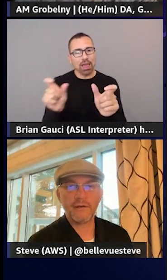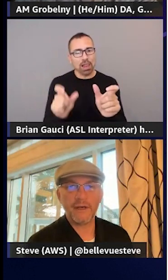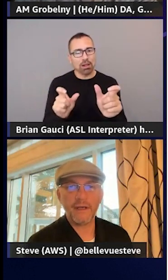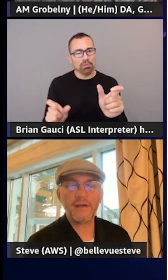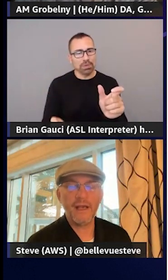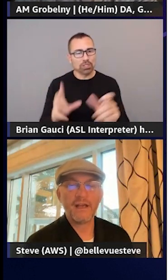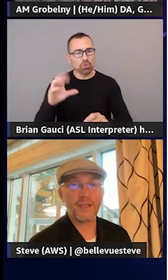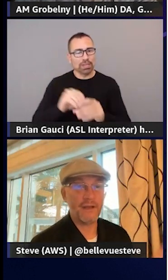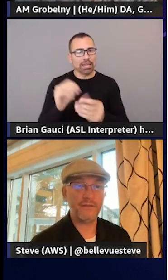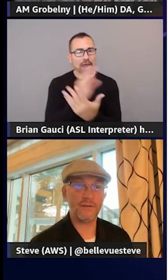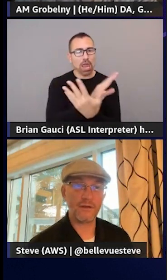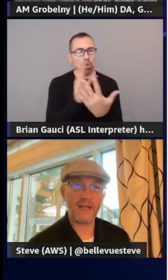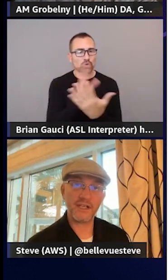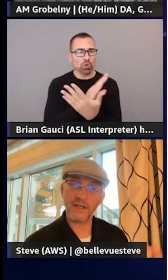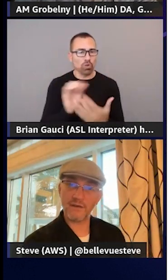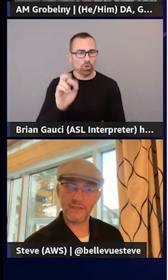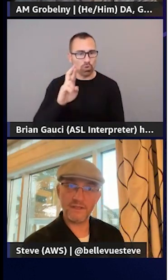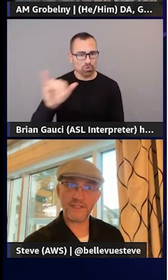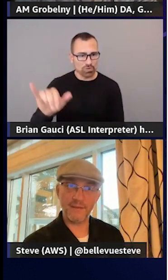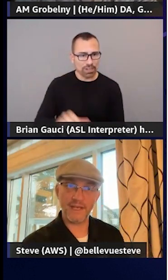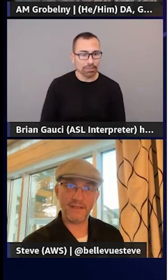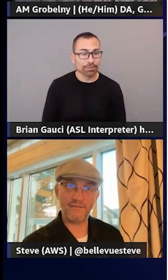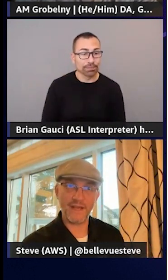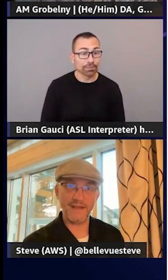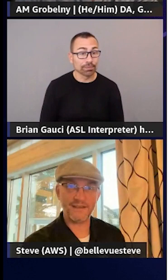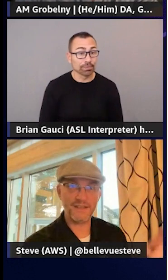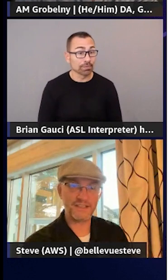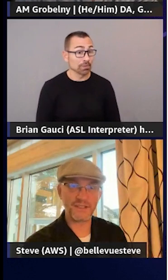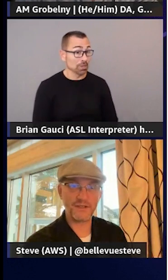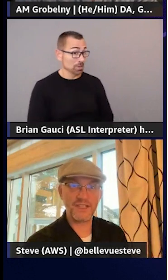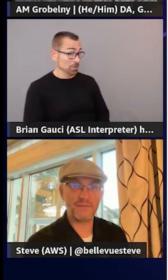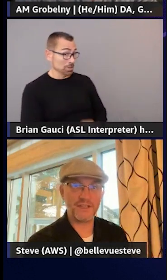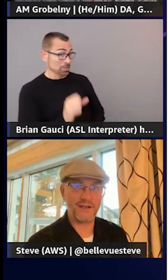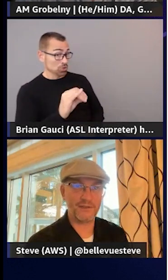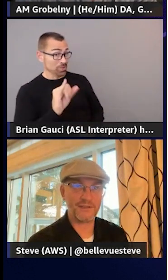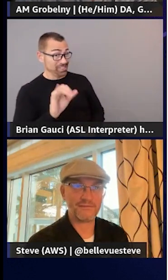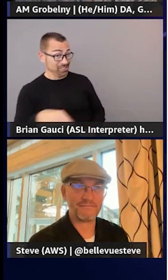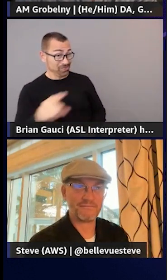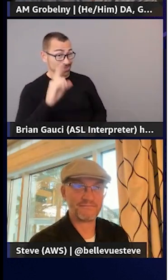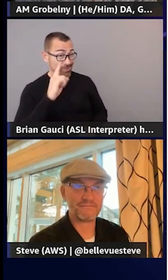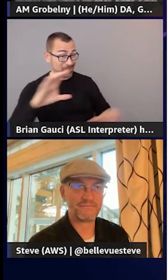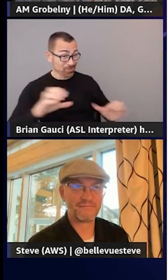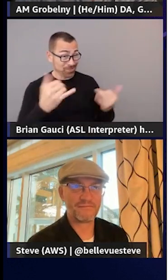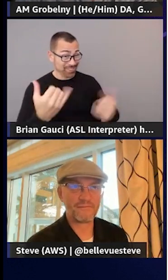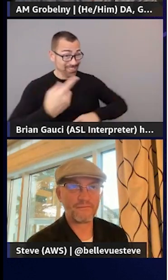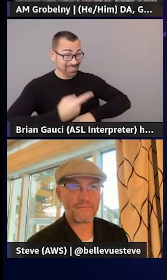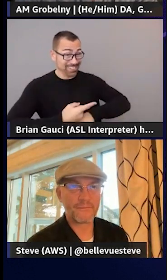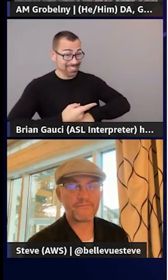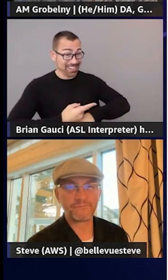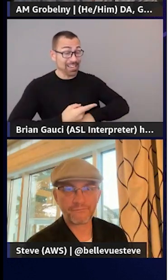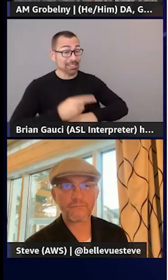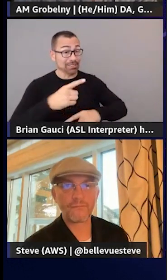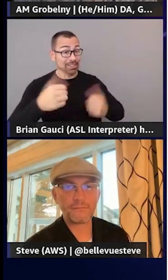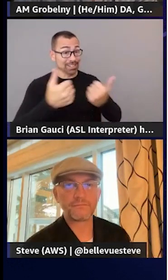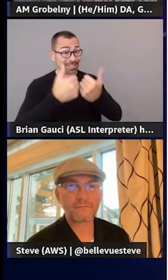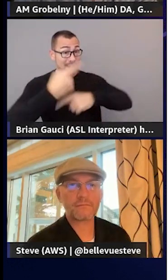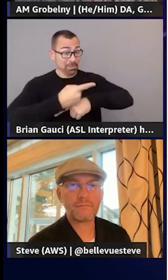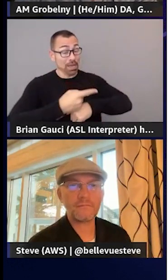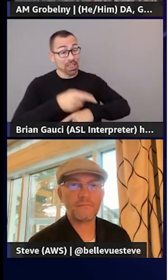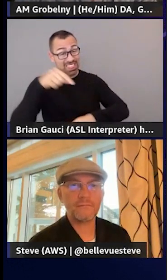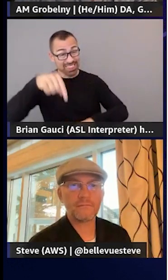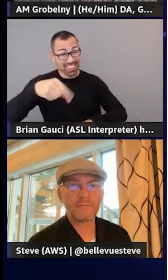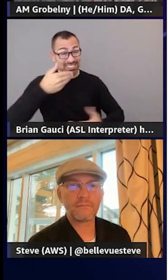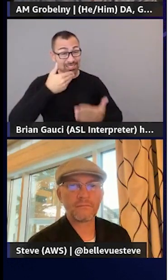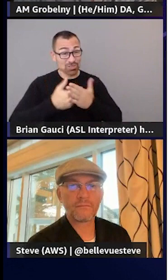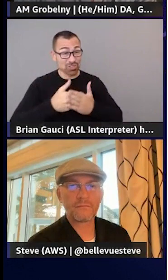an argv array. Okay, so if you're actually going to go and do this game day at the event, this is a good tip to know. Yes. Yeah, if you've